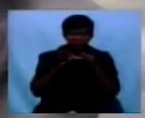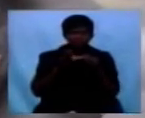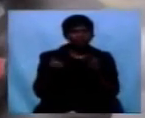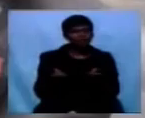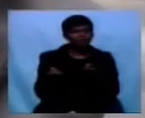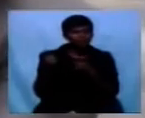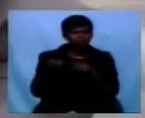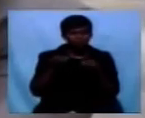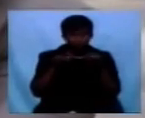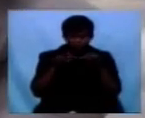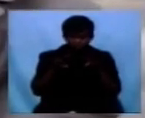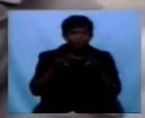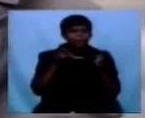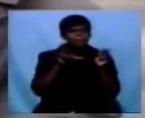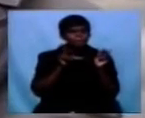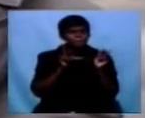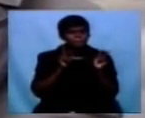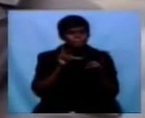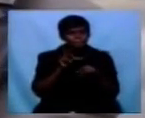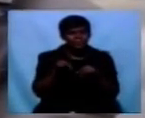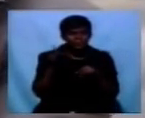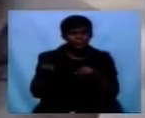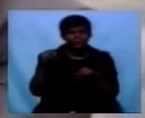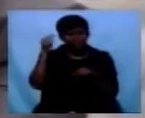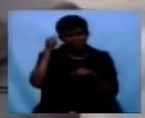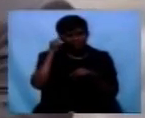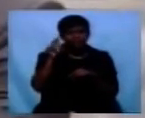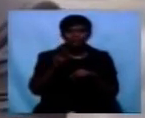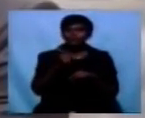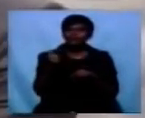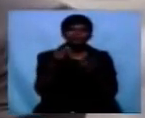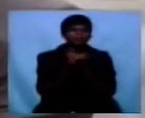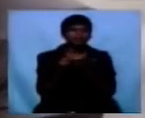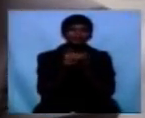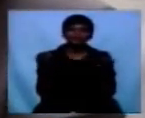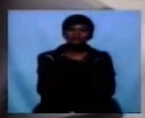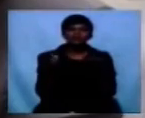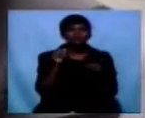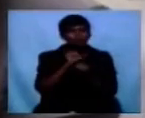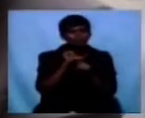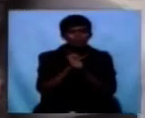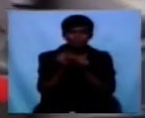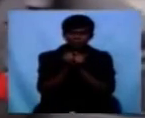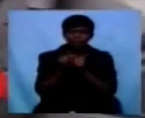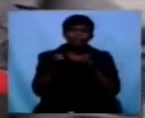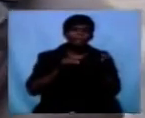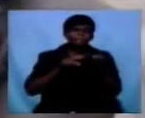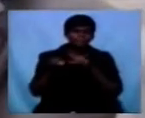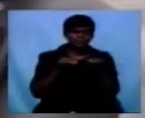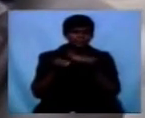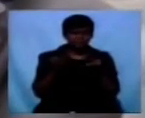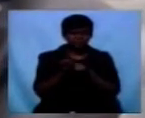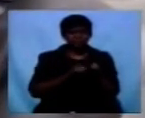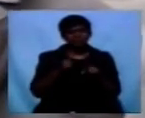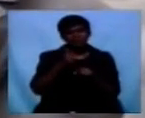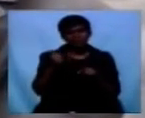PPP way, then government will not spend any money. No, it is partnership we are talking about, management. And of course, the other